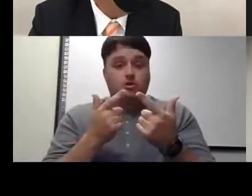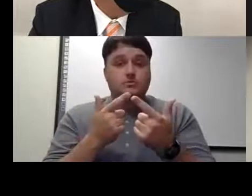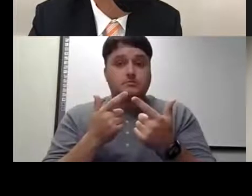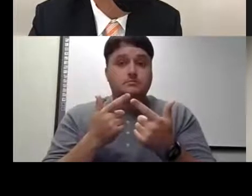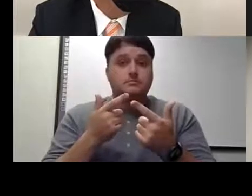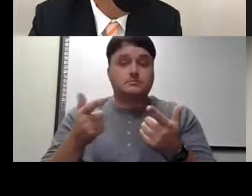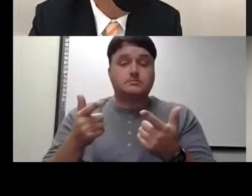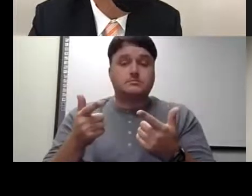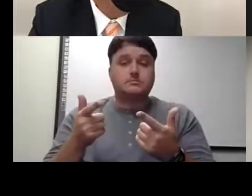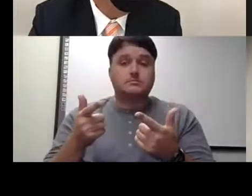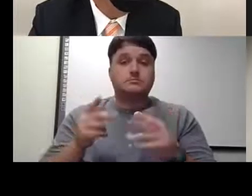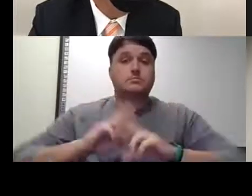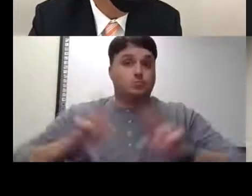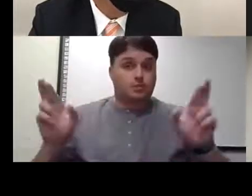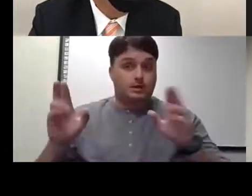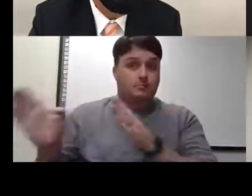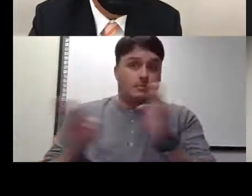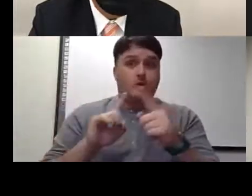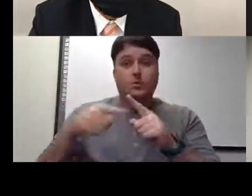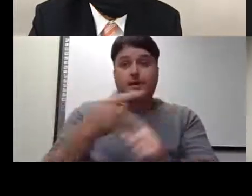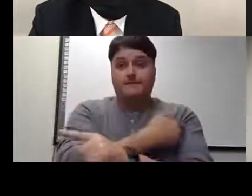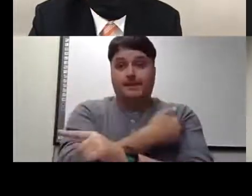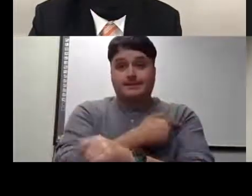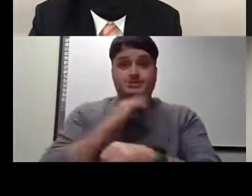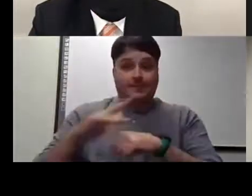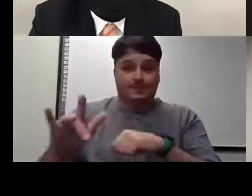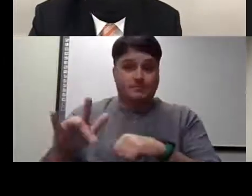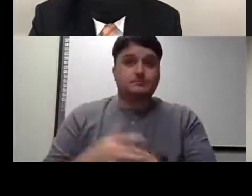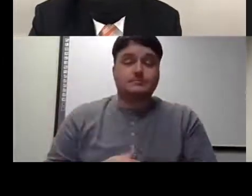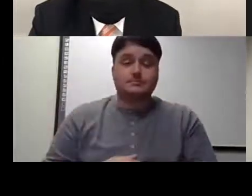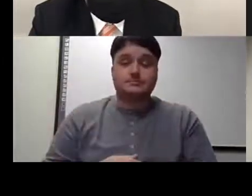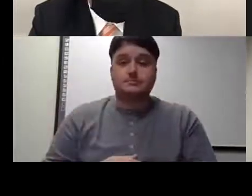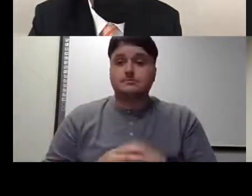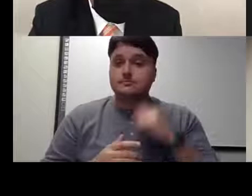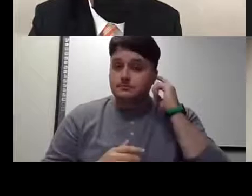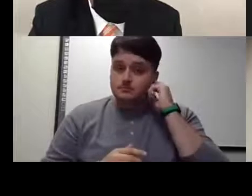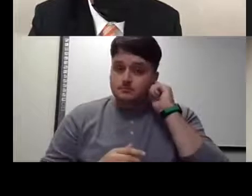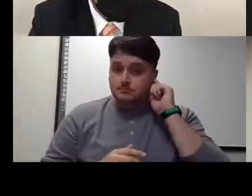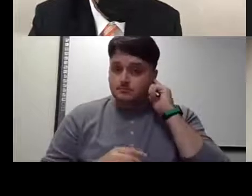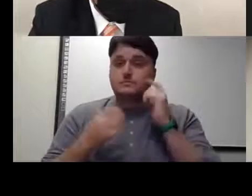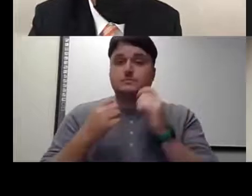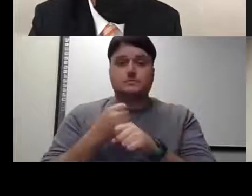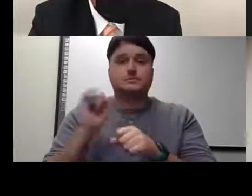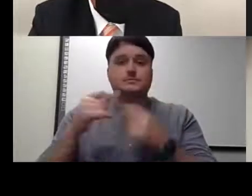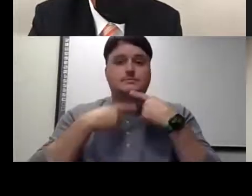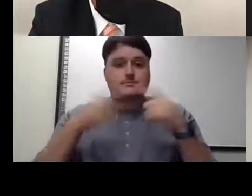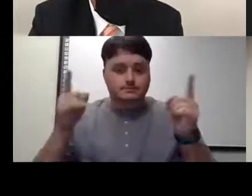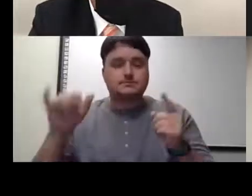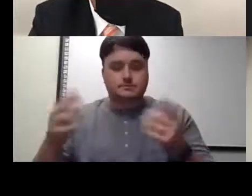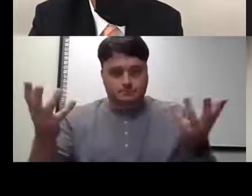up and prepared for when the vaccines are available. So I'll just make that announcement. Actually, that's a report out,